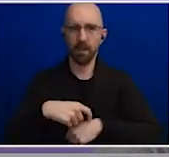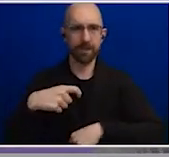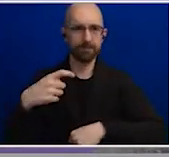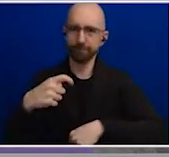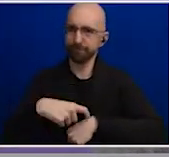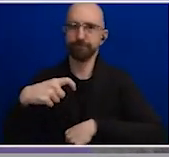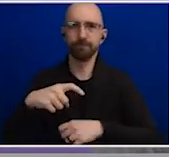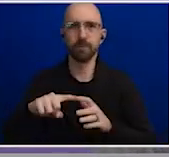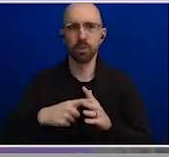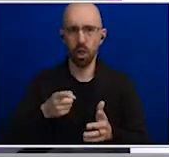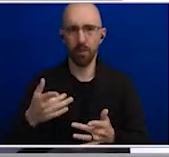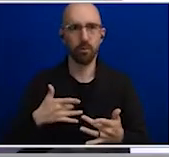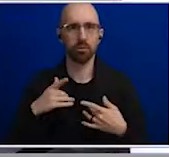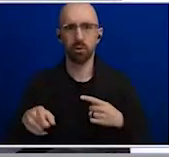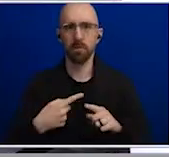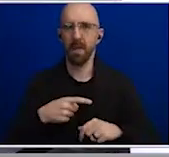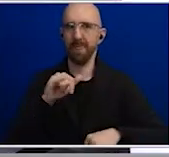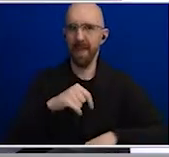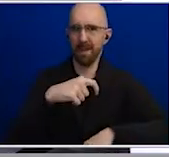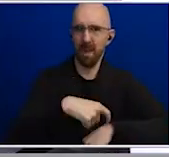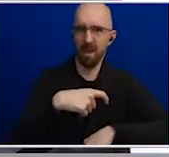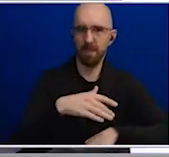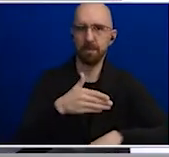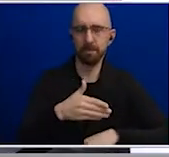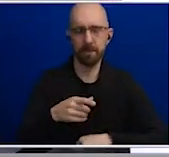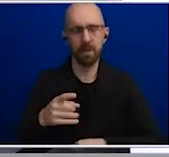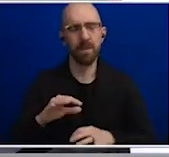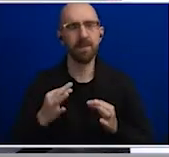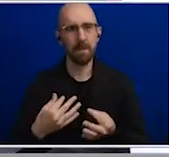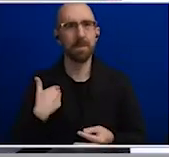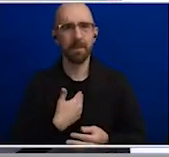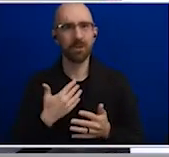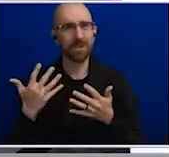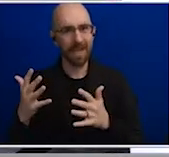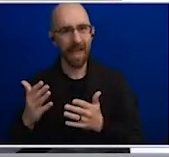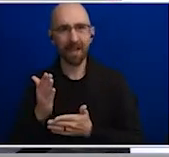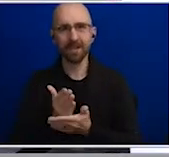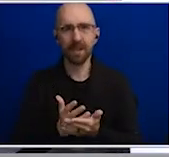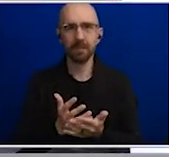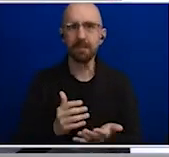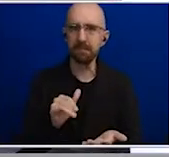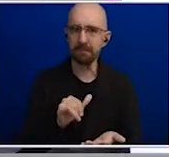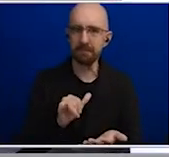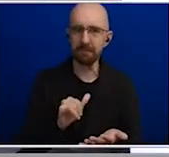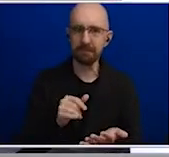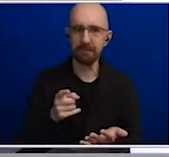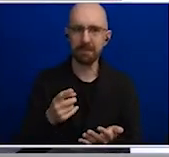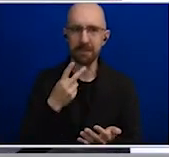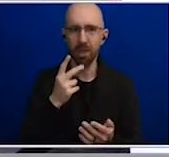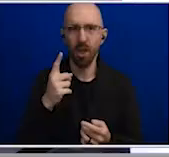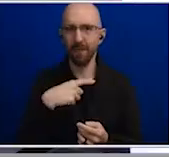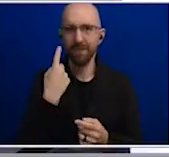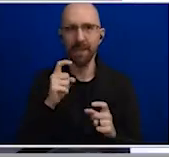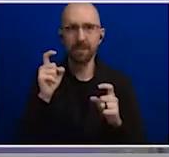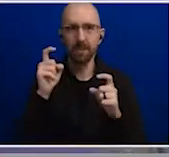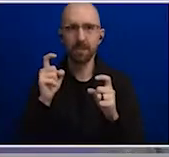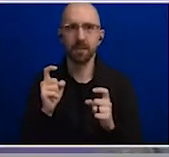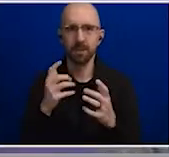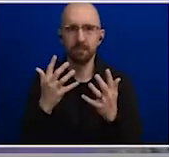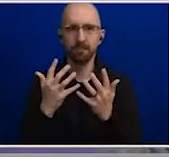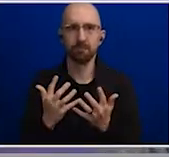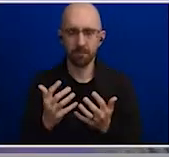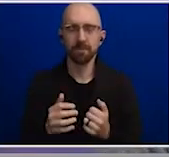about that. So some of your family members were yay, and the others were you saw their faces kind of fall. Yeah, the other kids